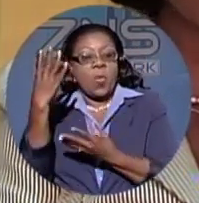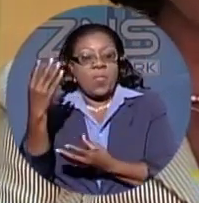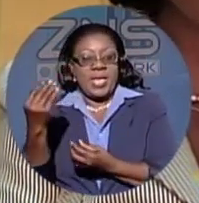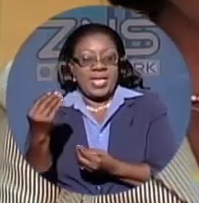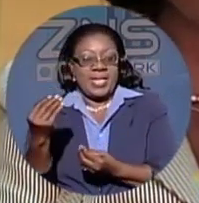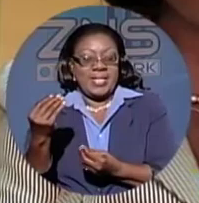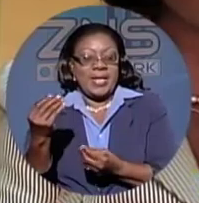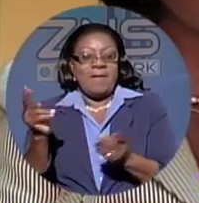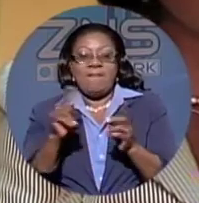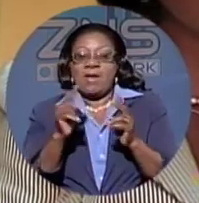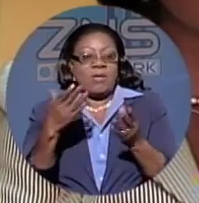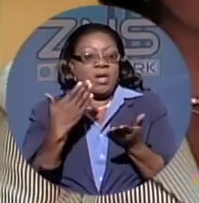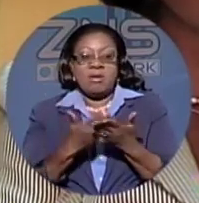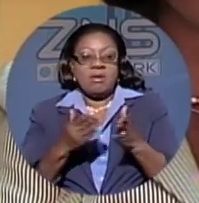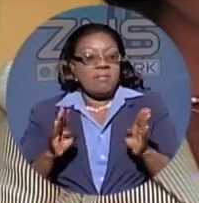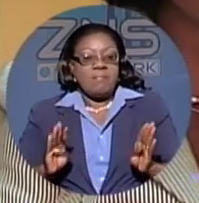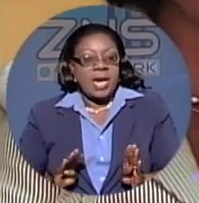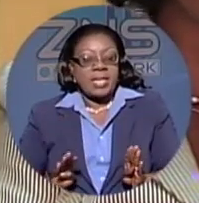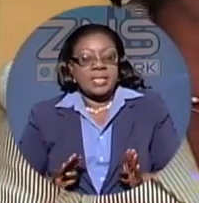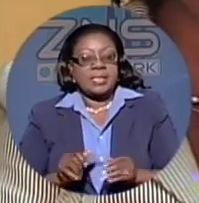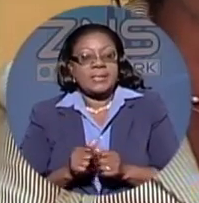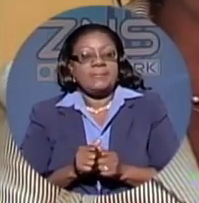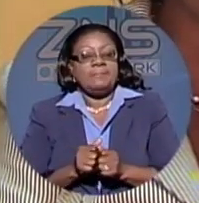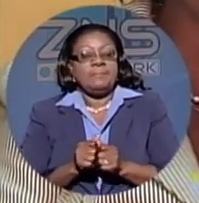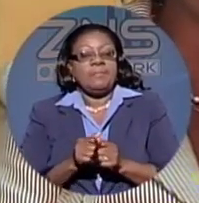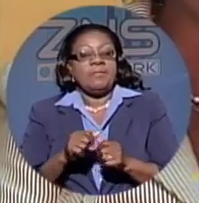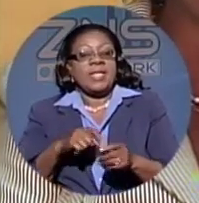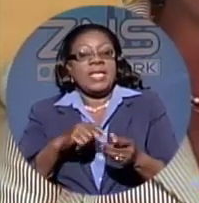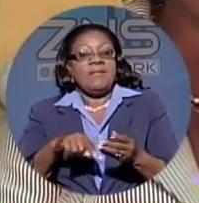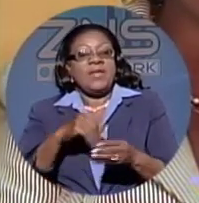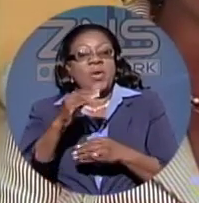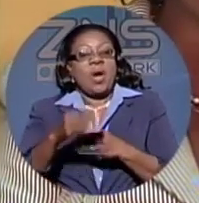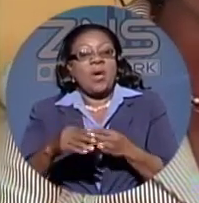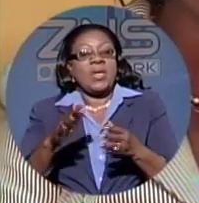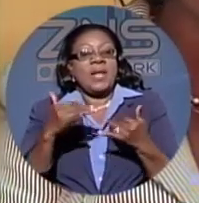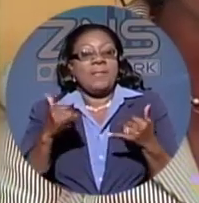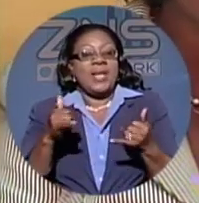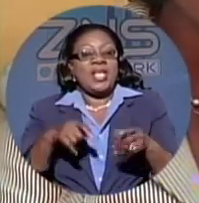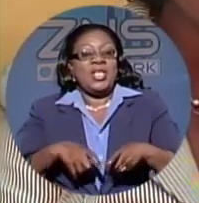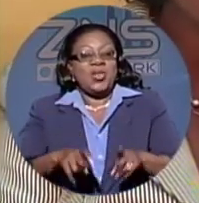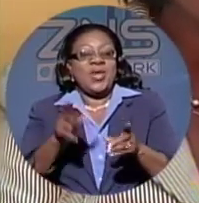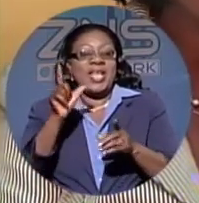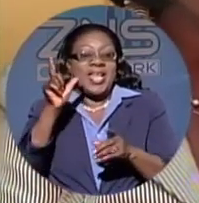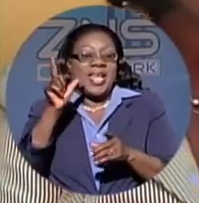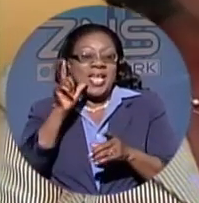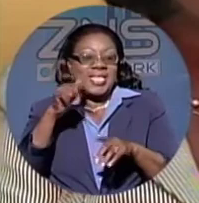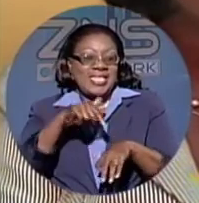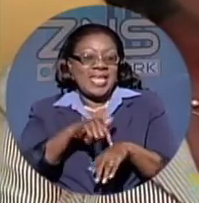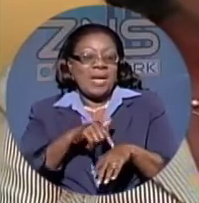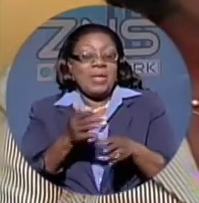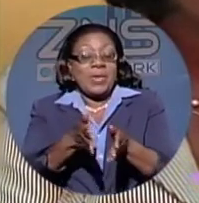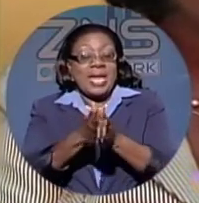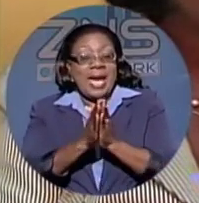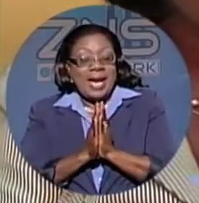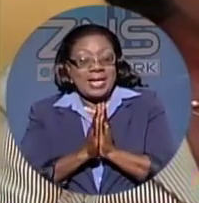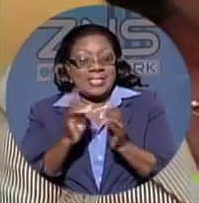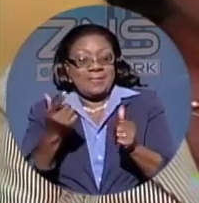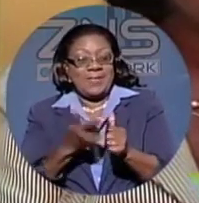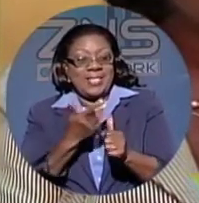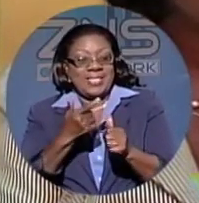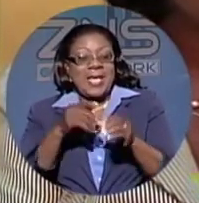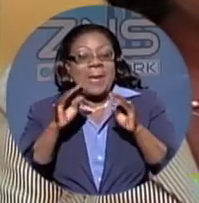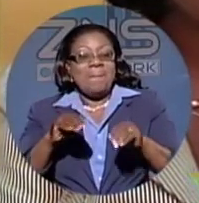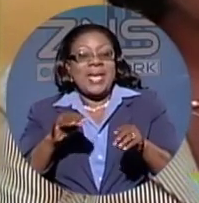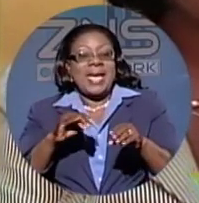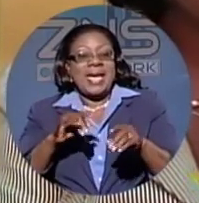well-mannered. As his present teacher stated, even to go out and play. During lunchtime, he would ask, "May I go out